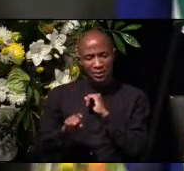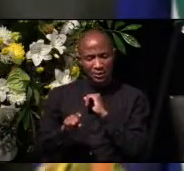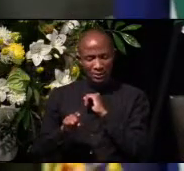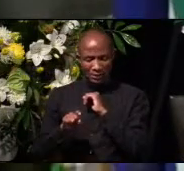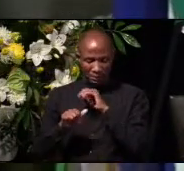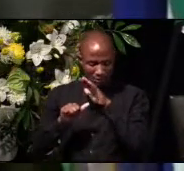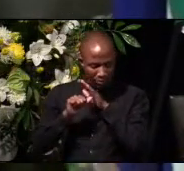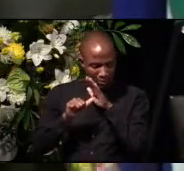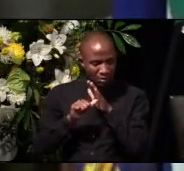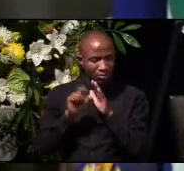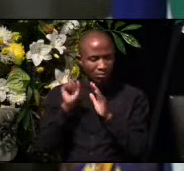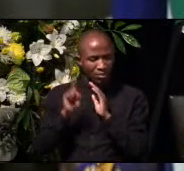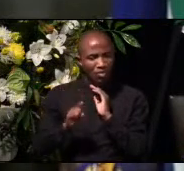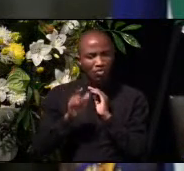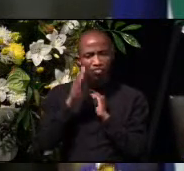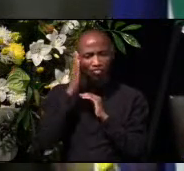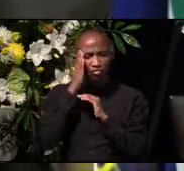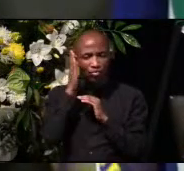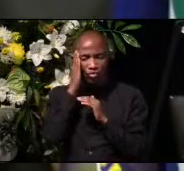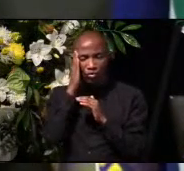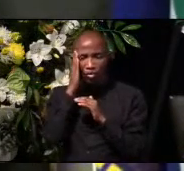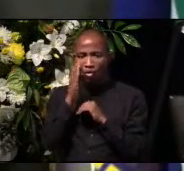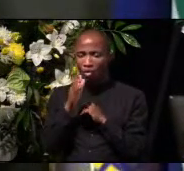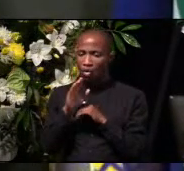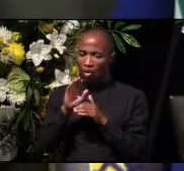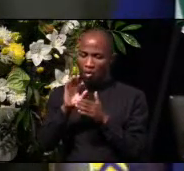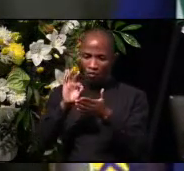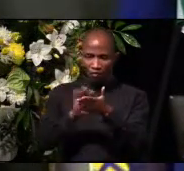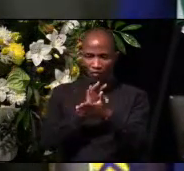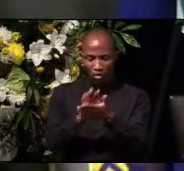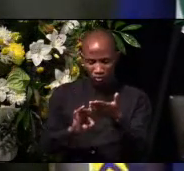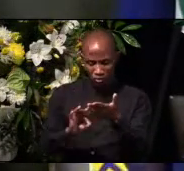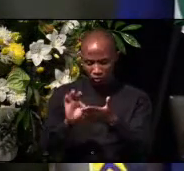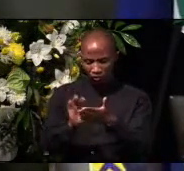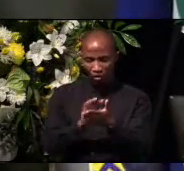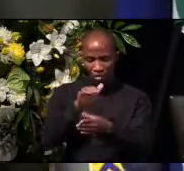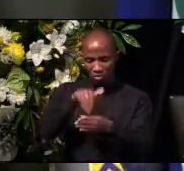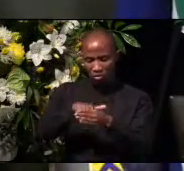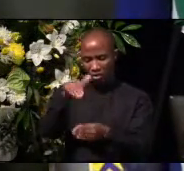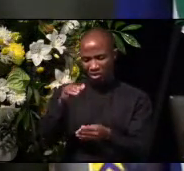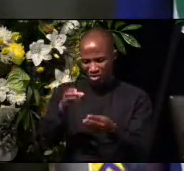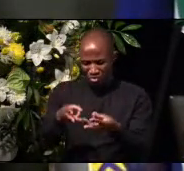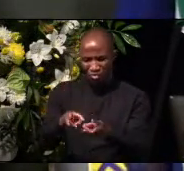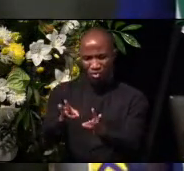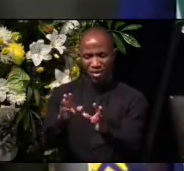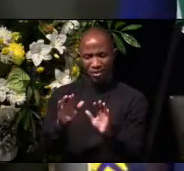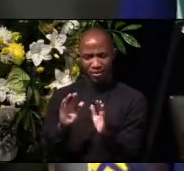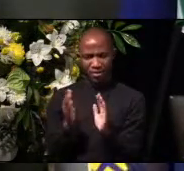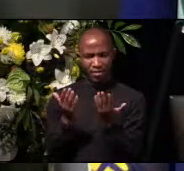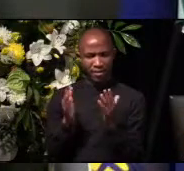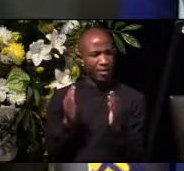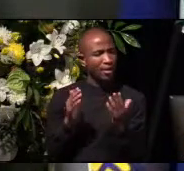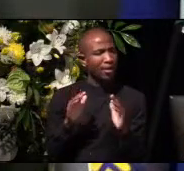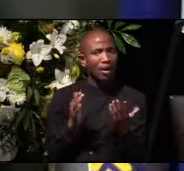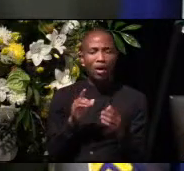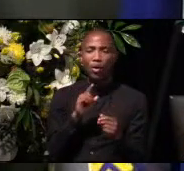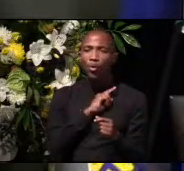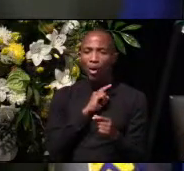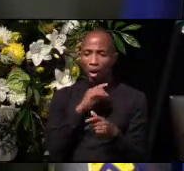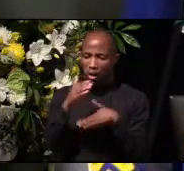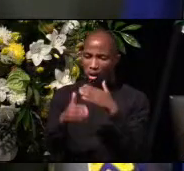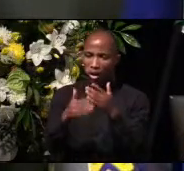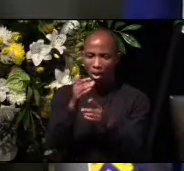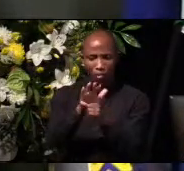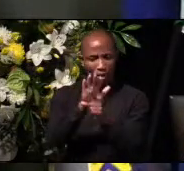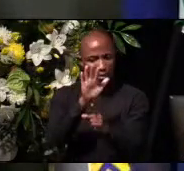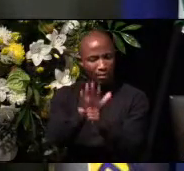of looking at the electoral system in a broader sense because ultimately that will have a direct impact on